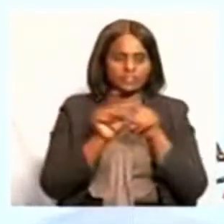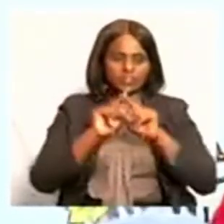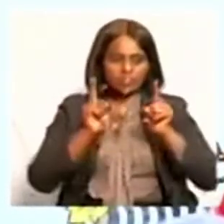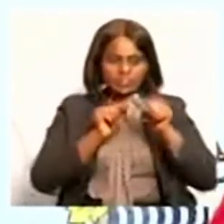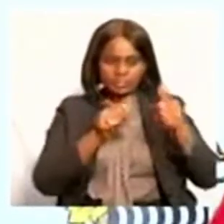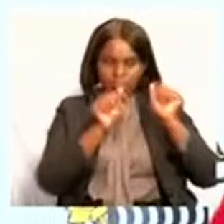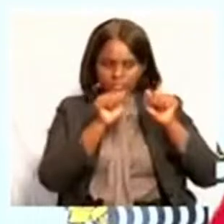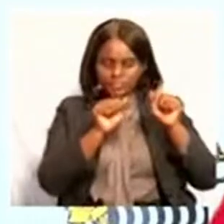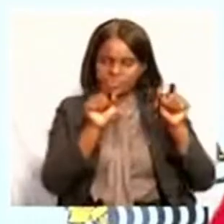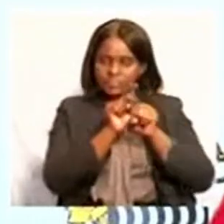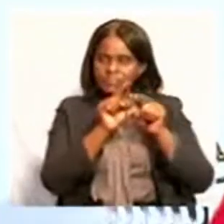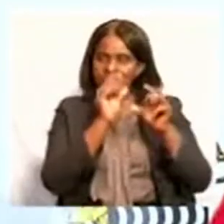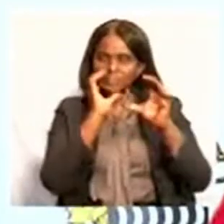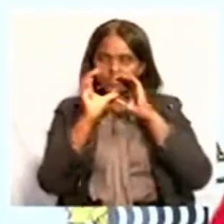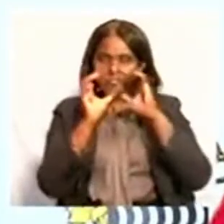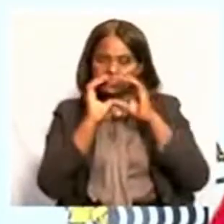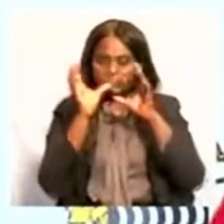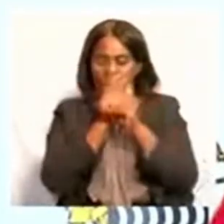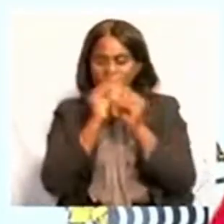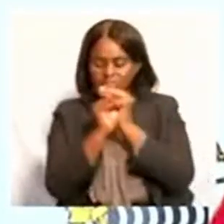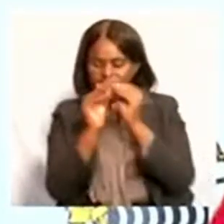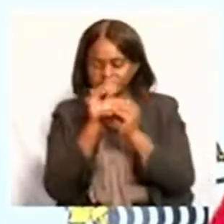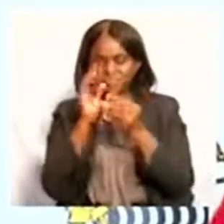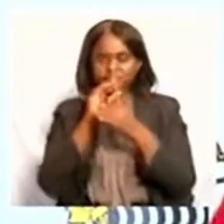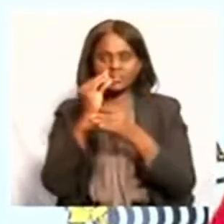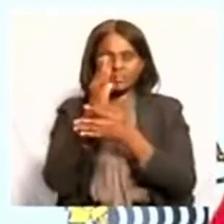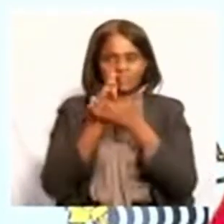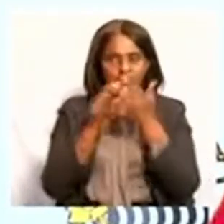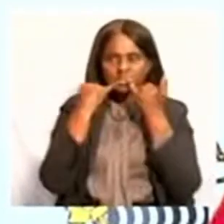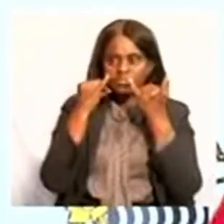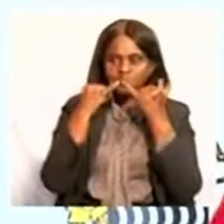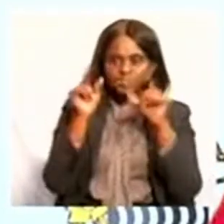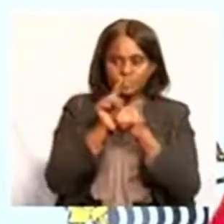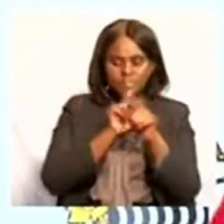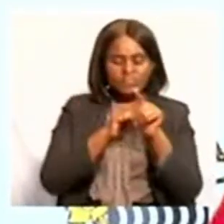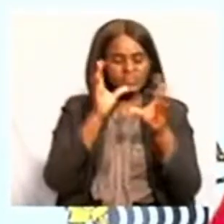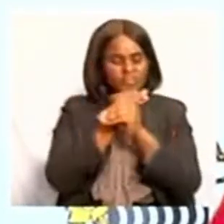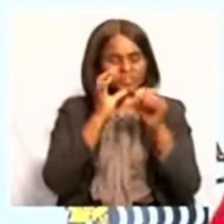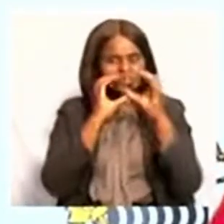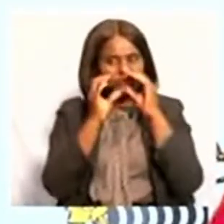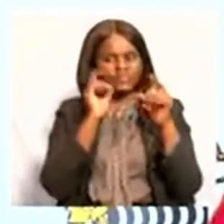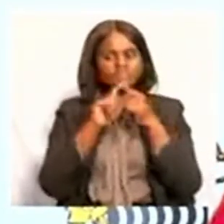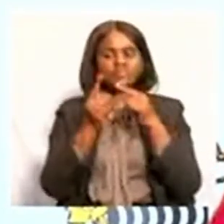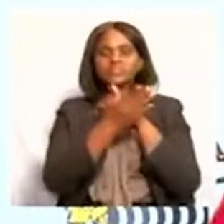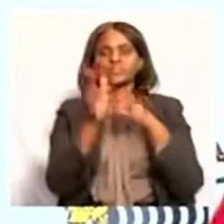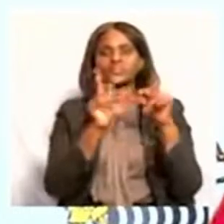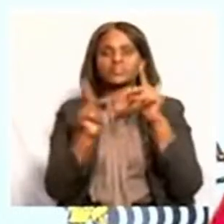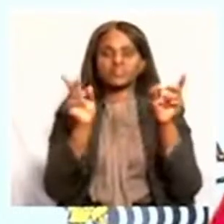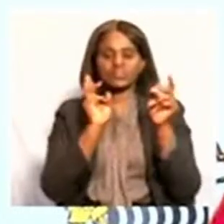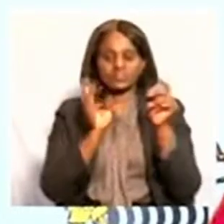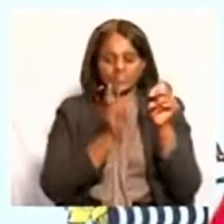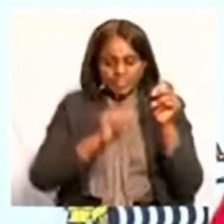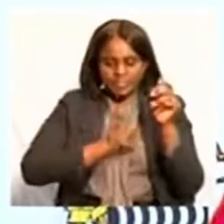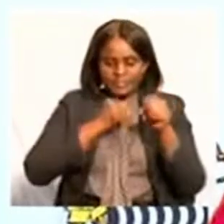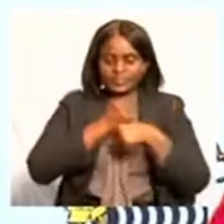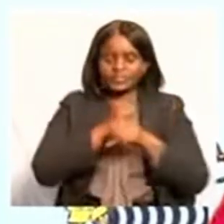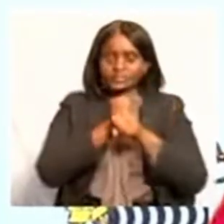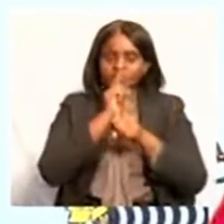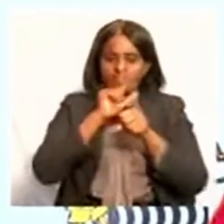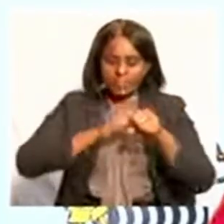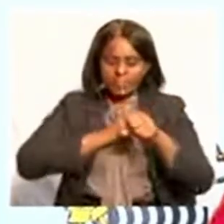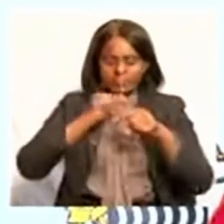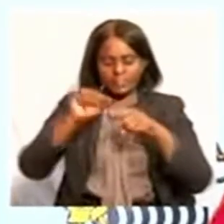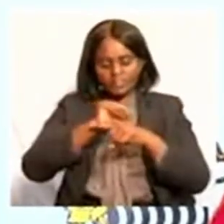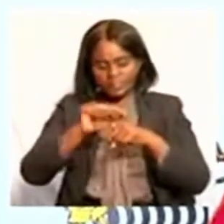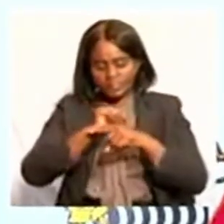there can be miscommunication or certain information is miscommunicated to the public. So we ensure that we orient